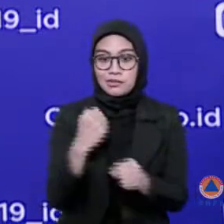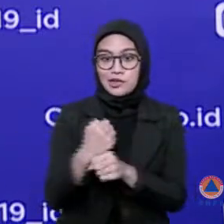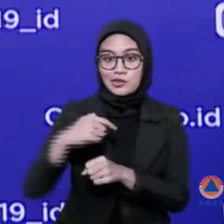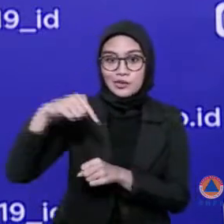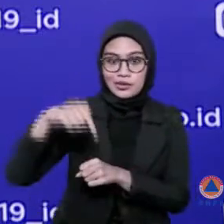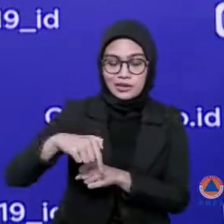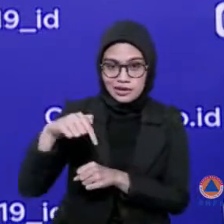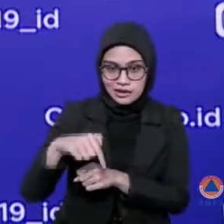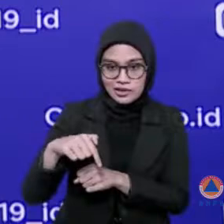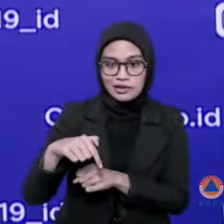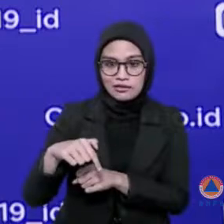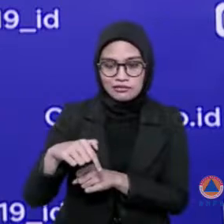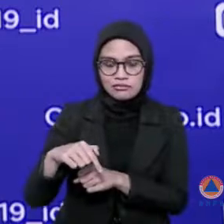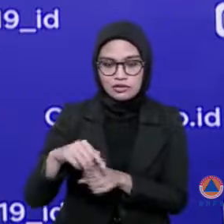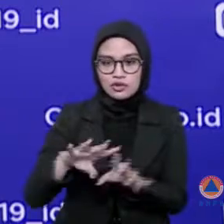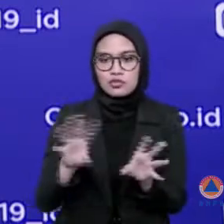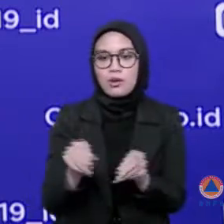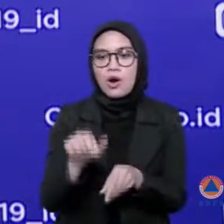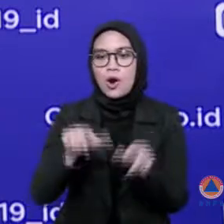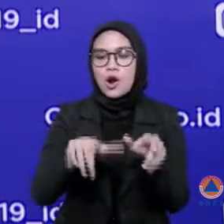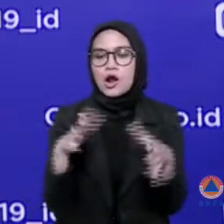rate are at the